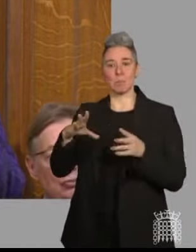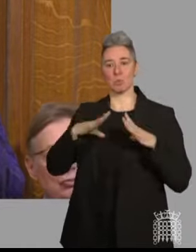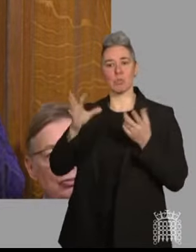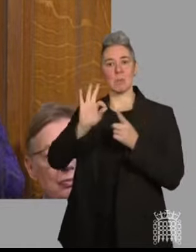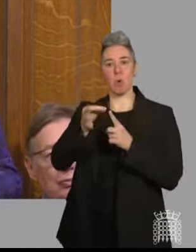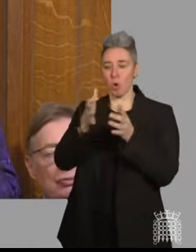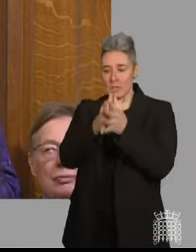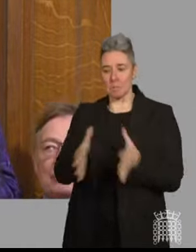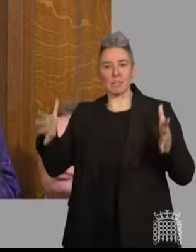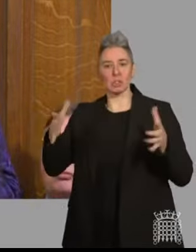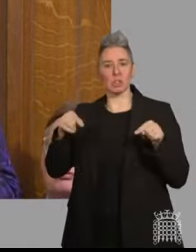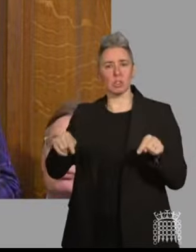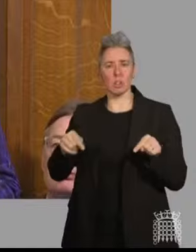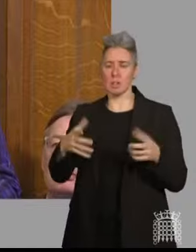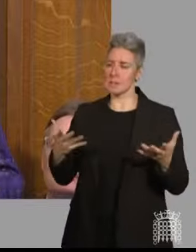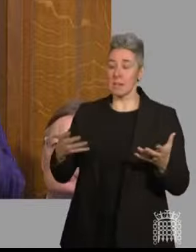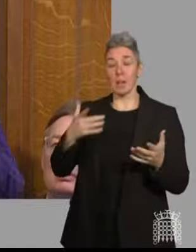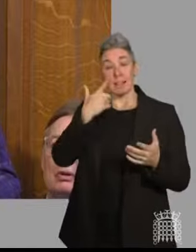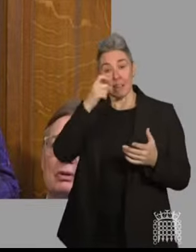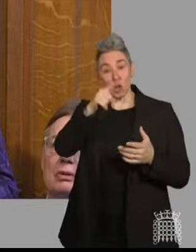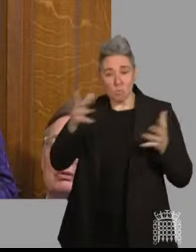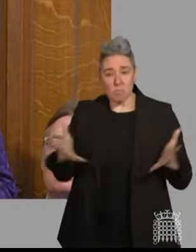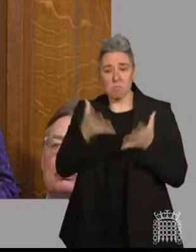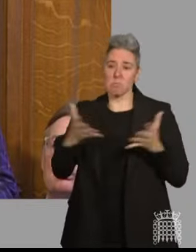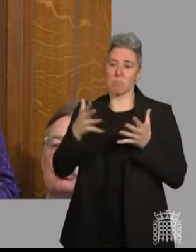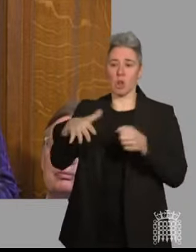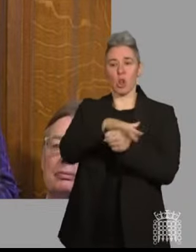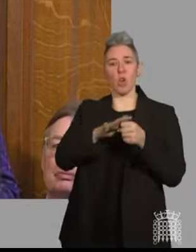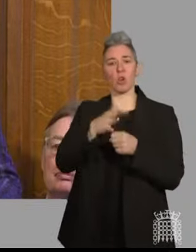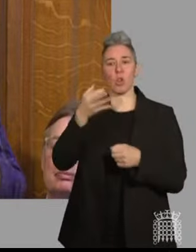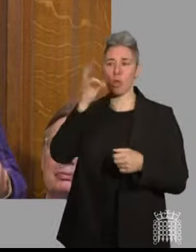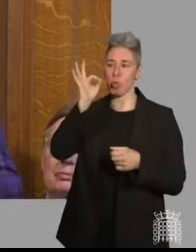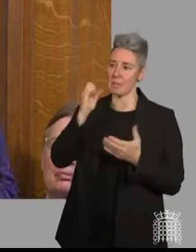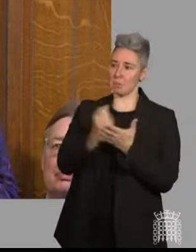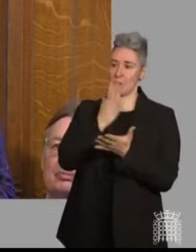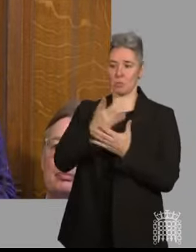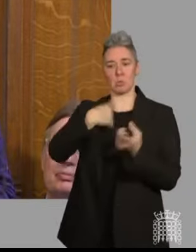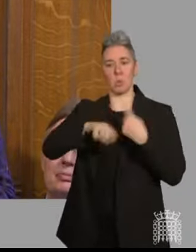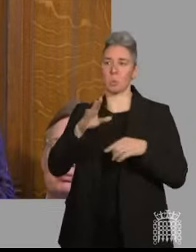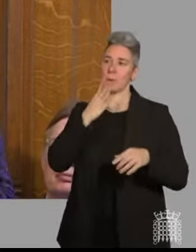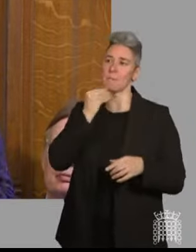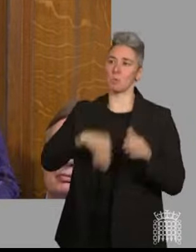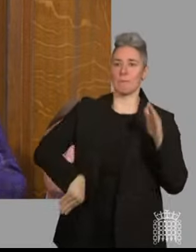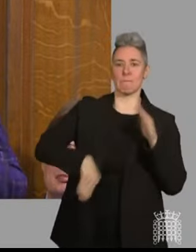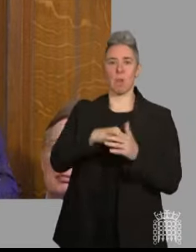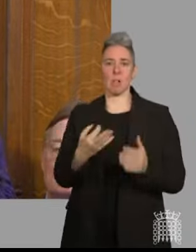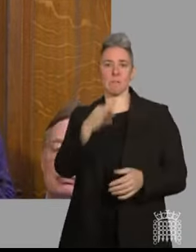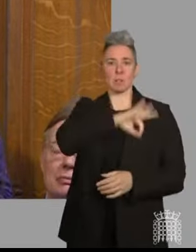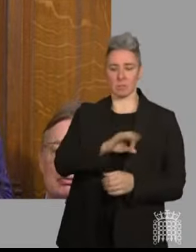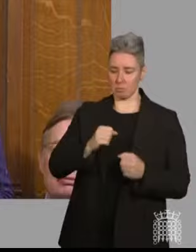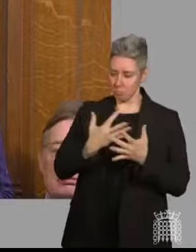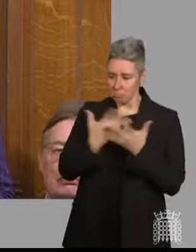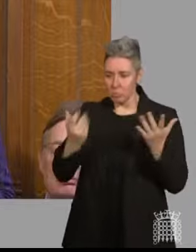that we take full advantage of the opportunities by new contracts for this service, and perhaps looking to expand that as